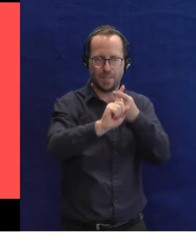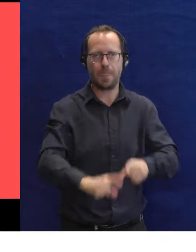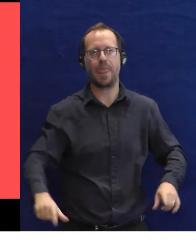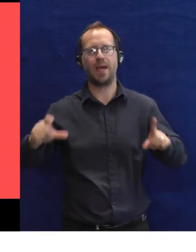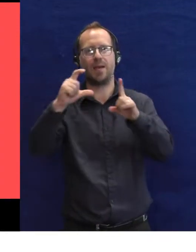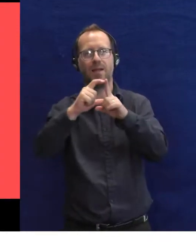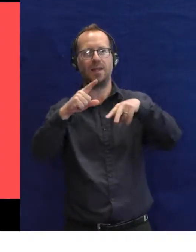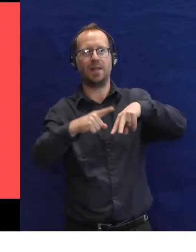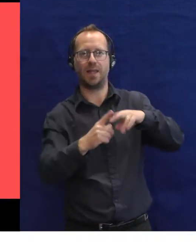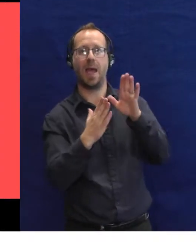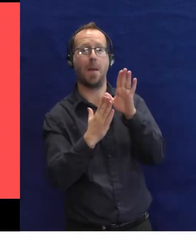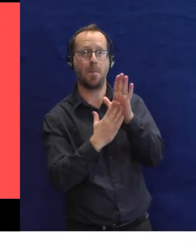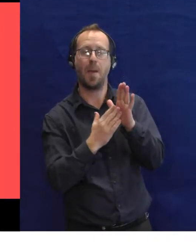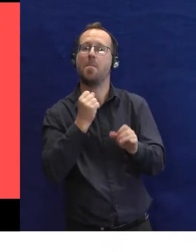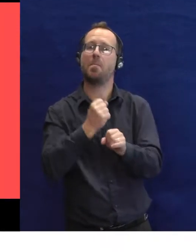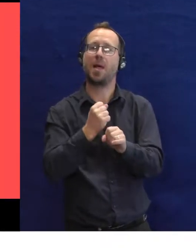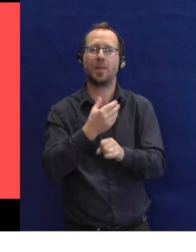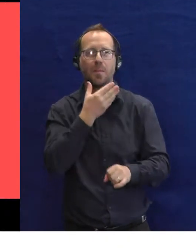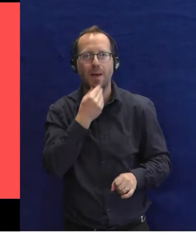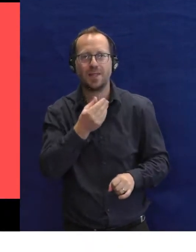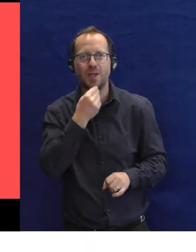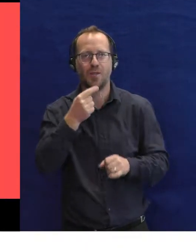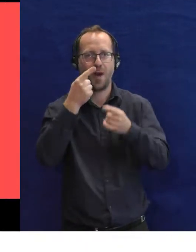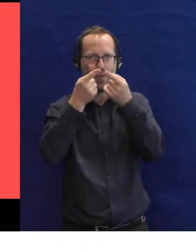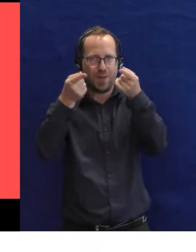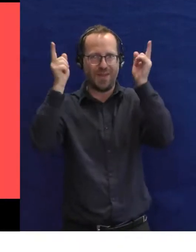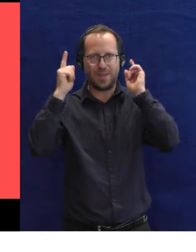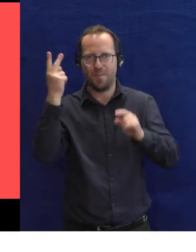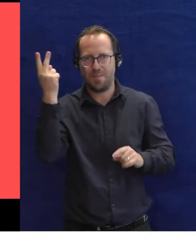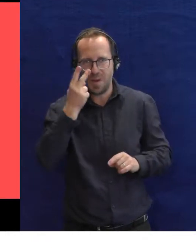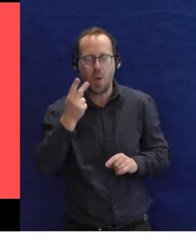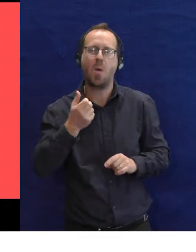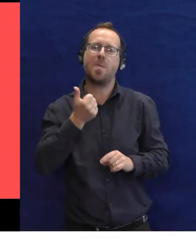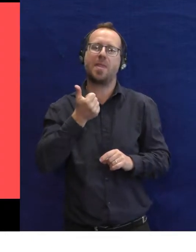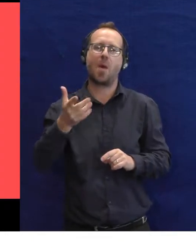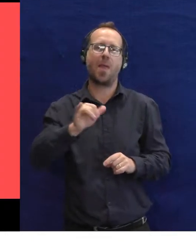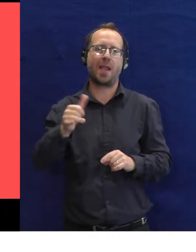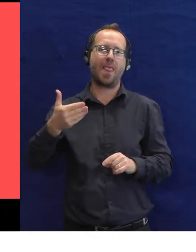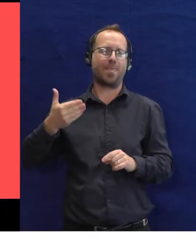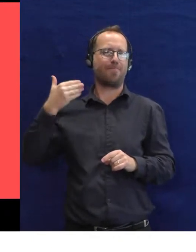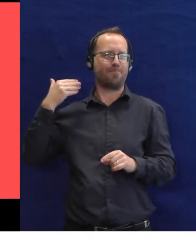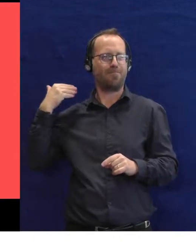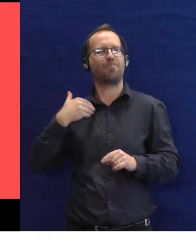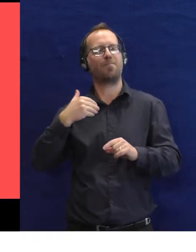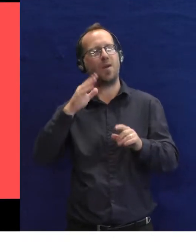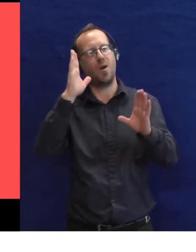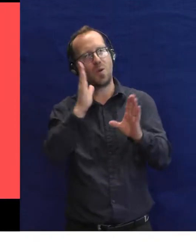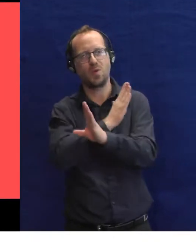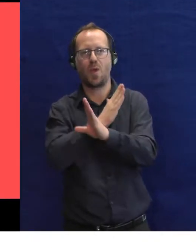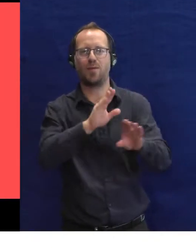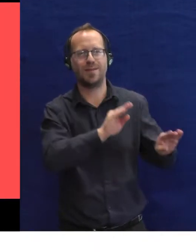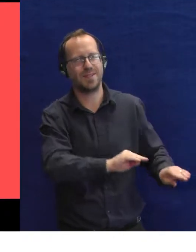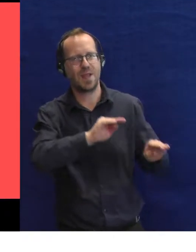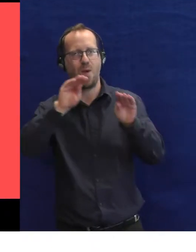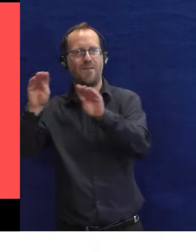quite a long time at Maastricht University. A few years back then I decided to moved